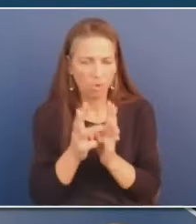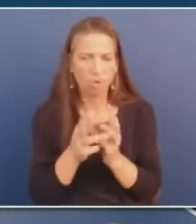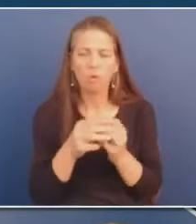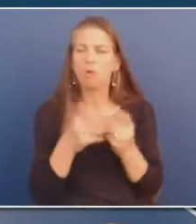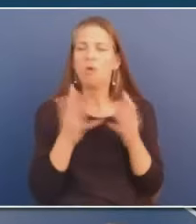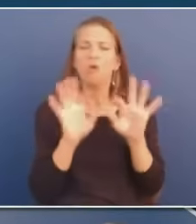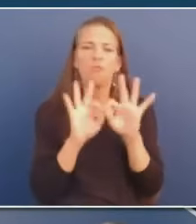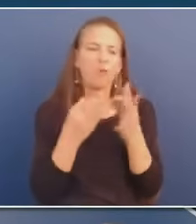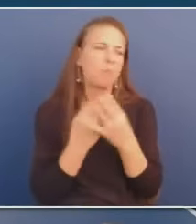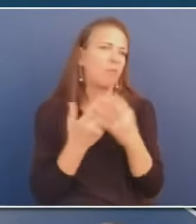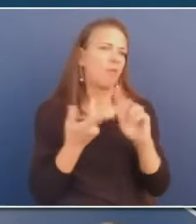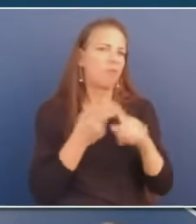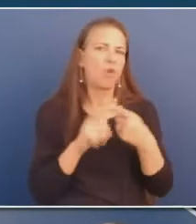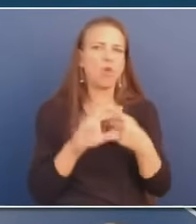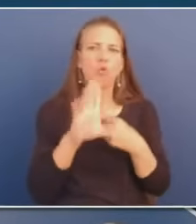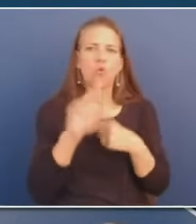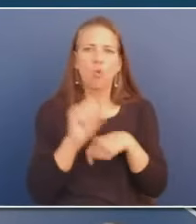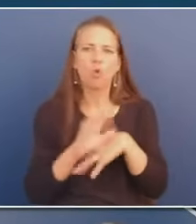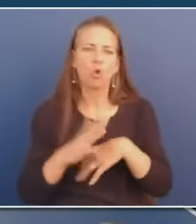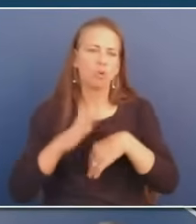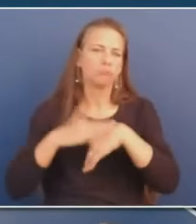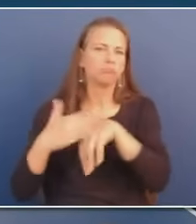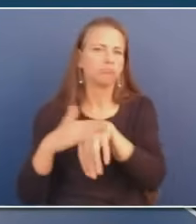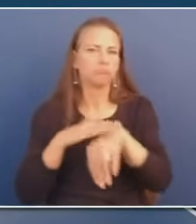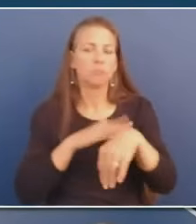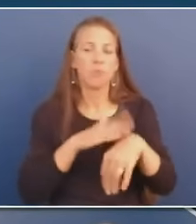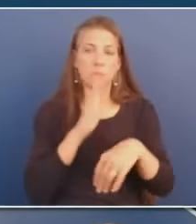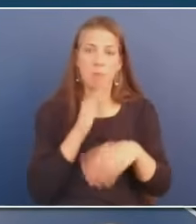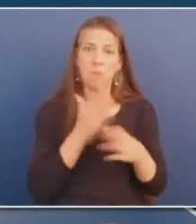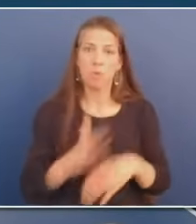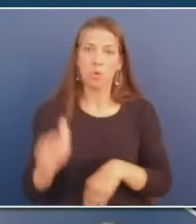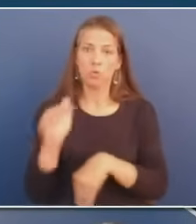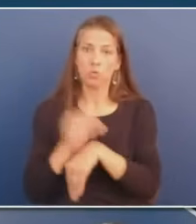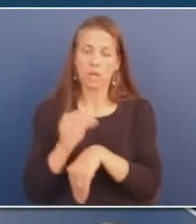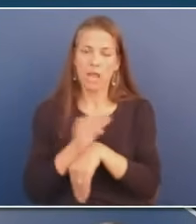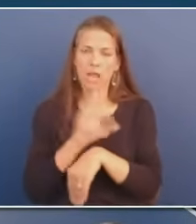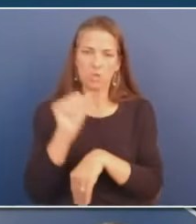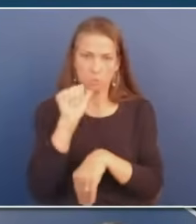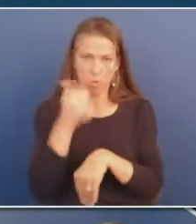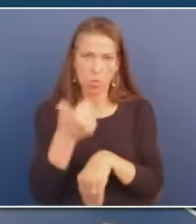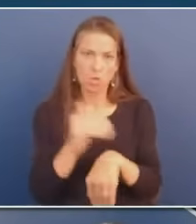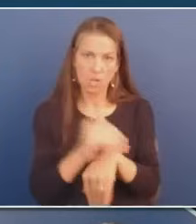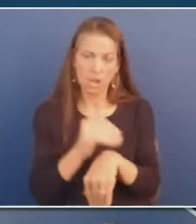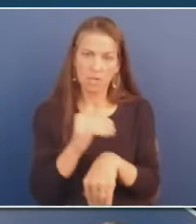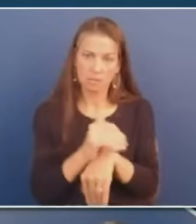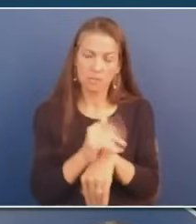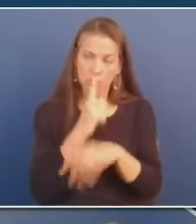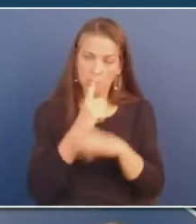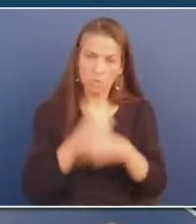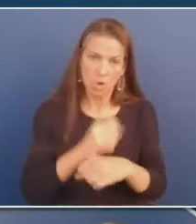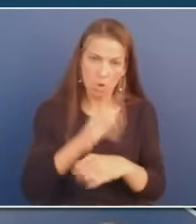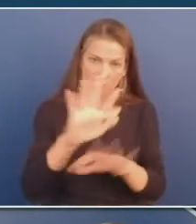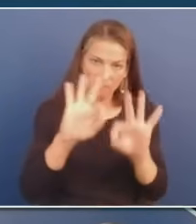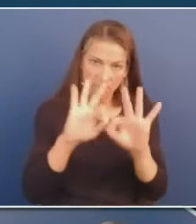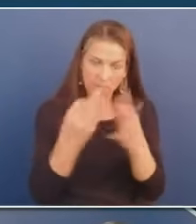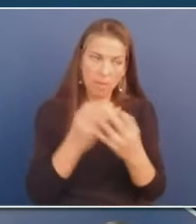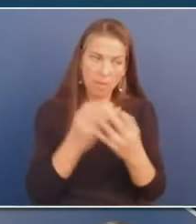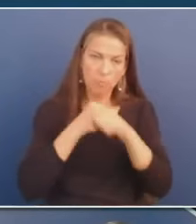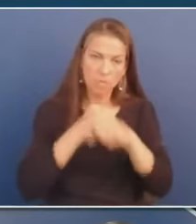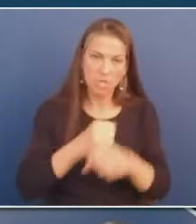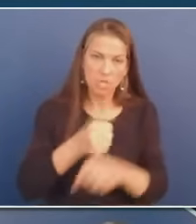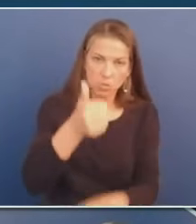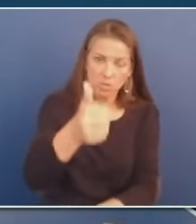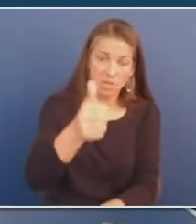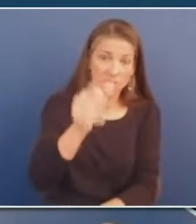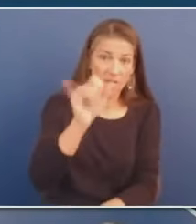coworkers. Be prepared tonight and tomorrow night. Protect your family, protect yourself. If you don't have a